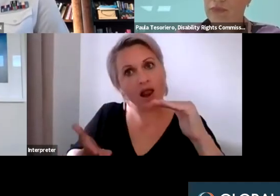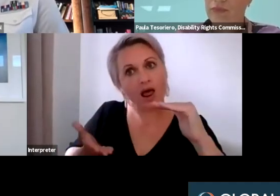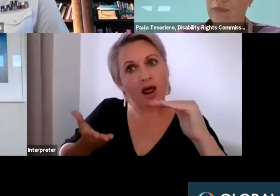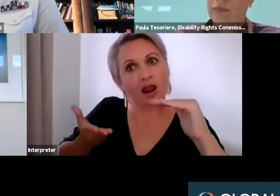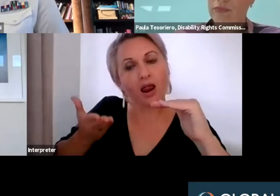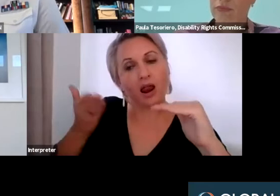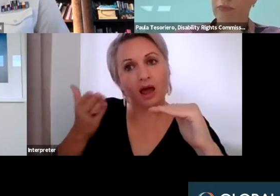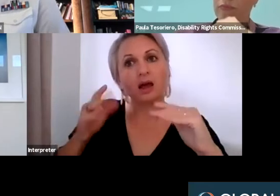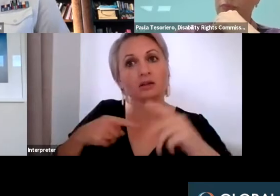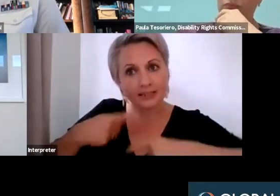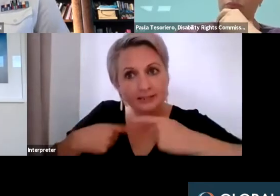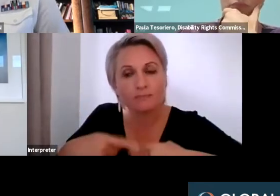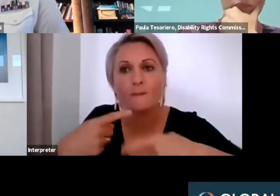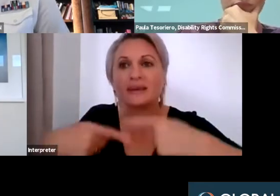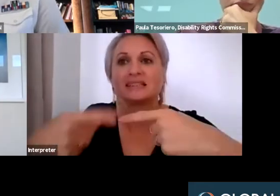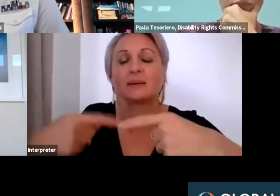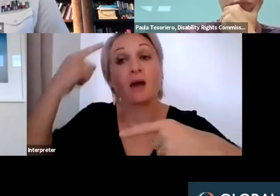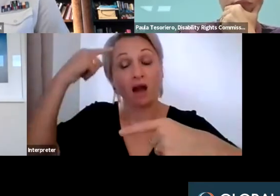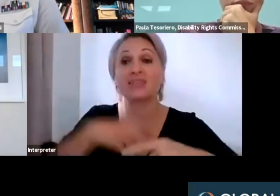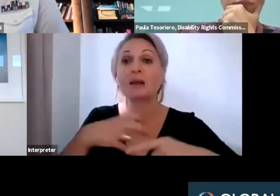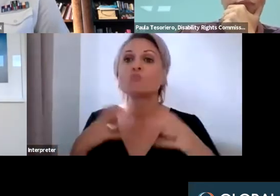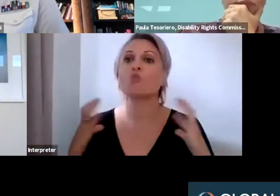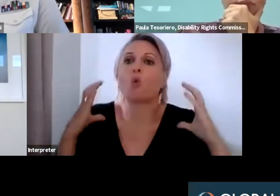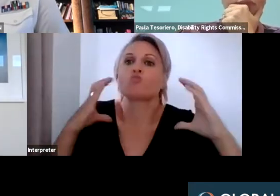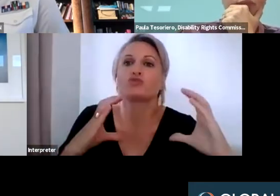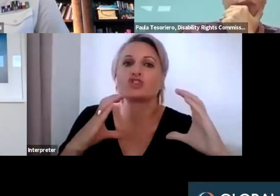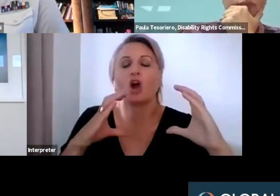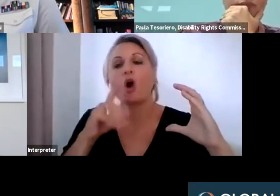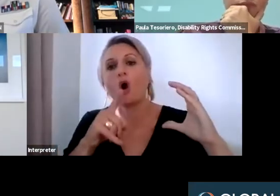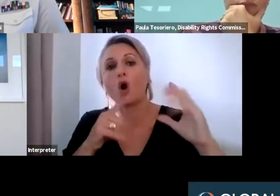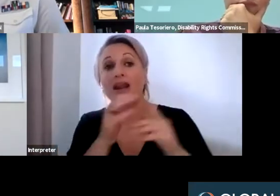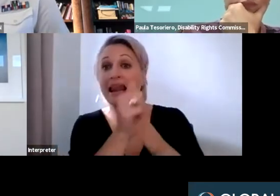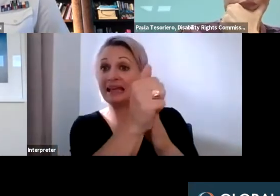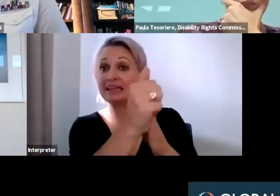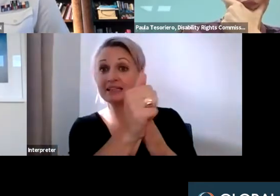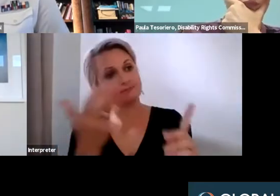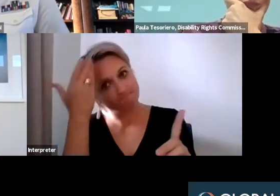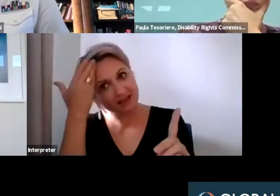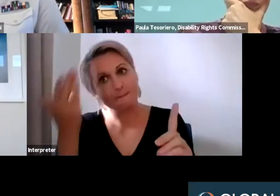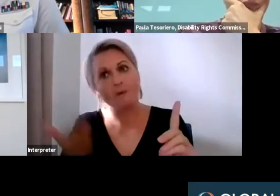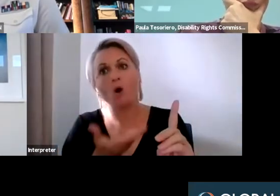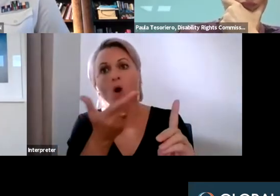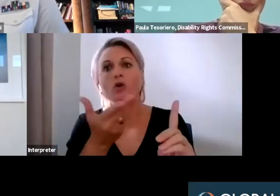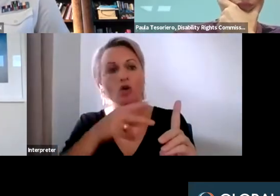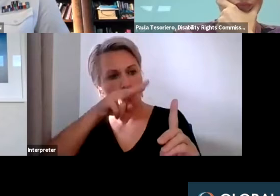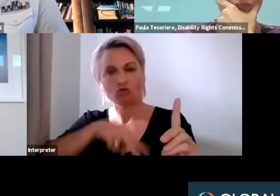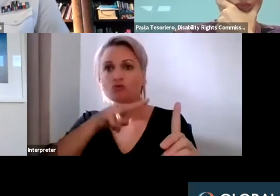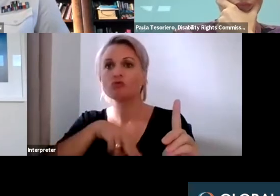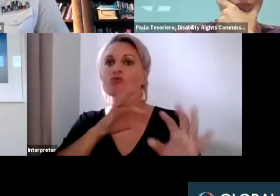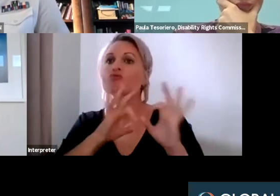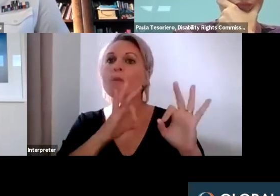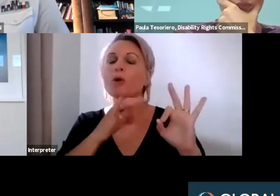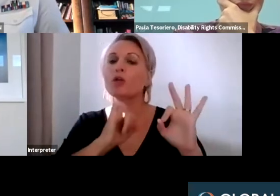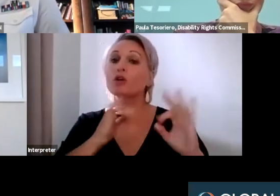expectation and the pressure on leaders to take action and model those sort of behaviours is increasing the whole time.